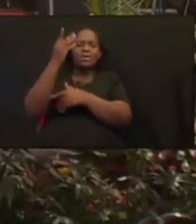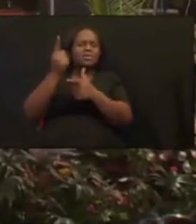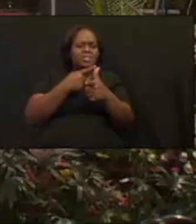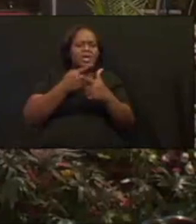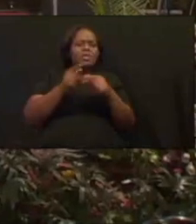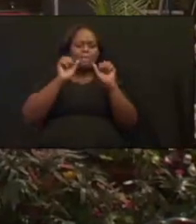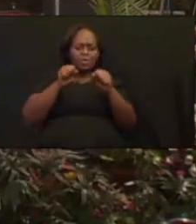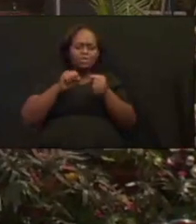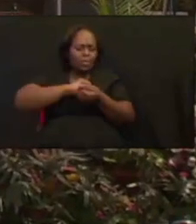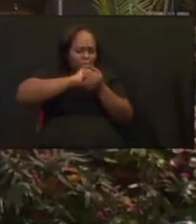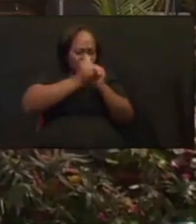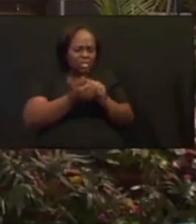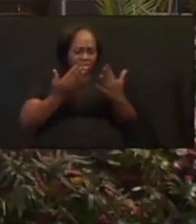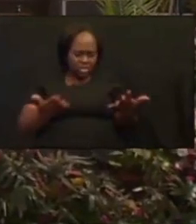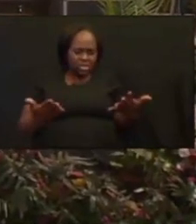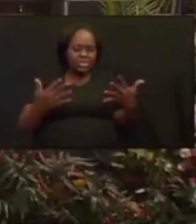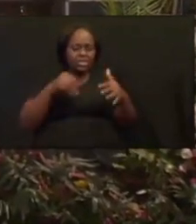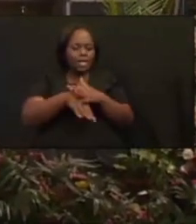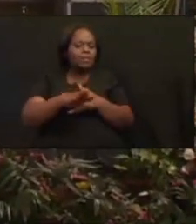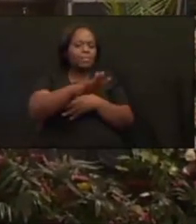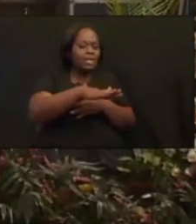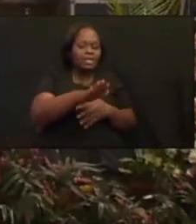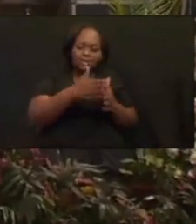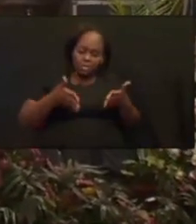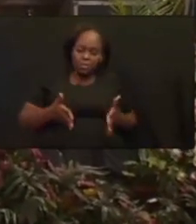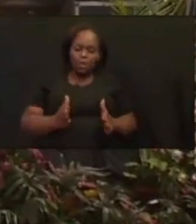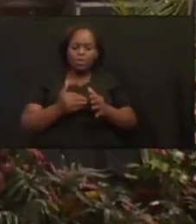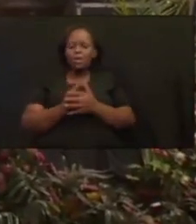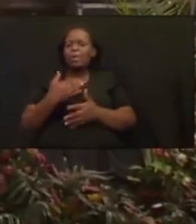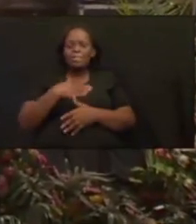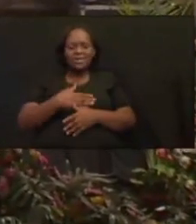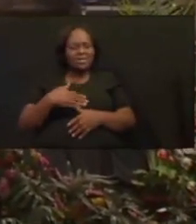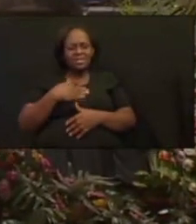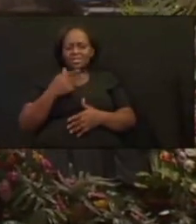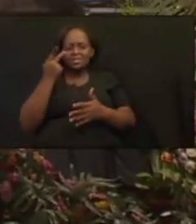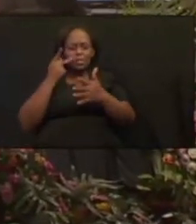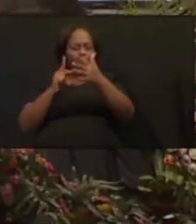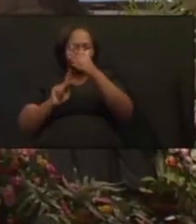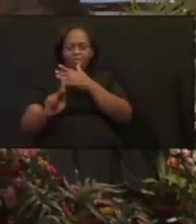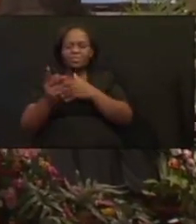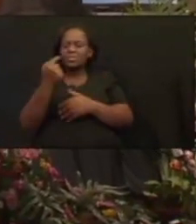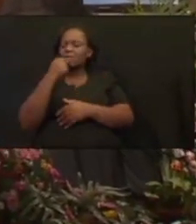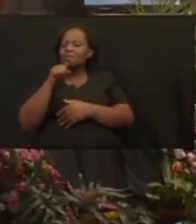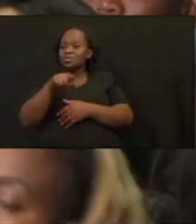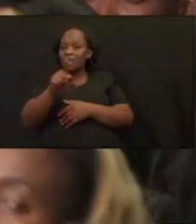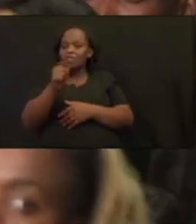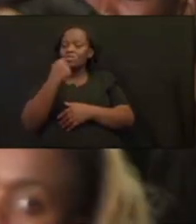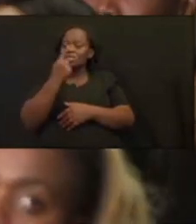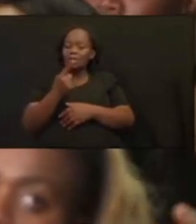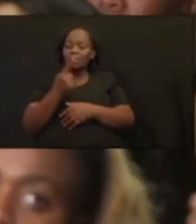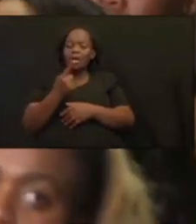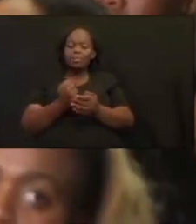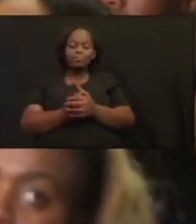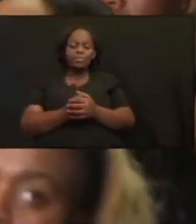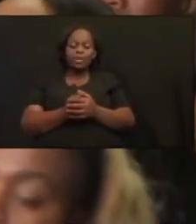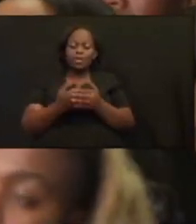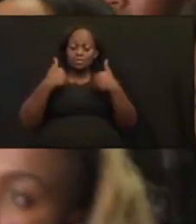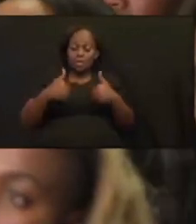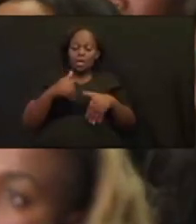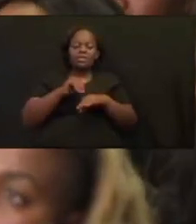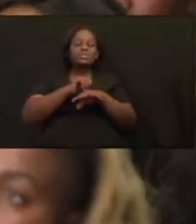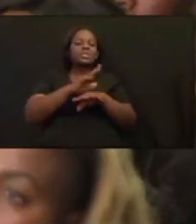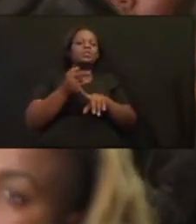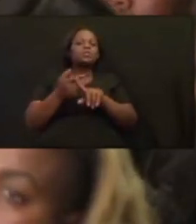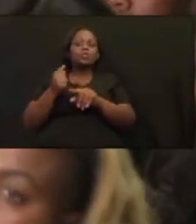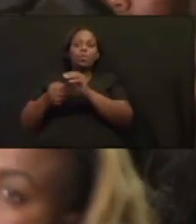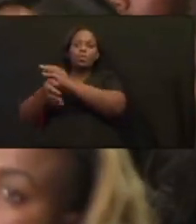physically because I am sent from God. Prophesy to yourself, say, sent from God. Notice,